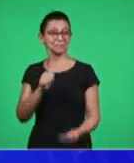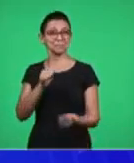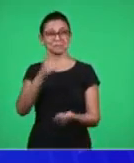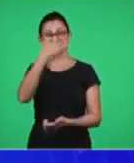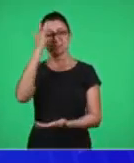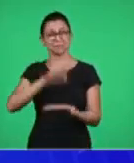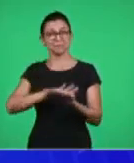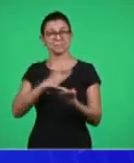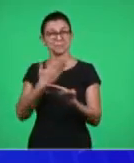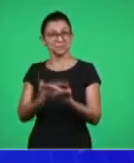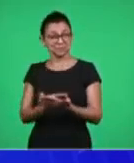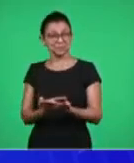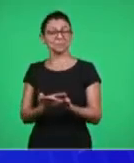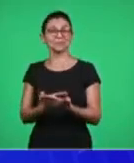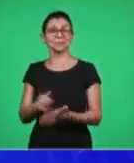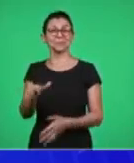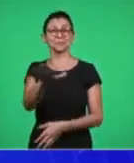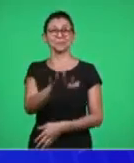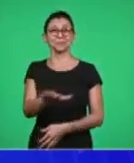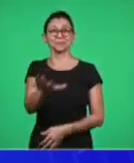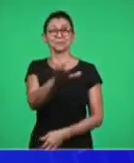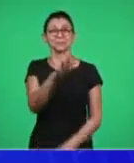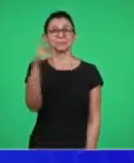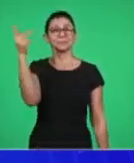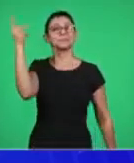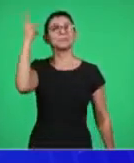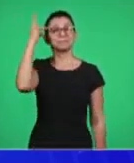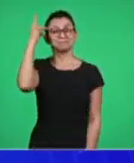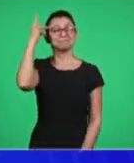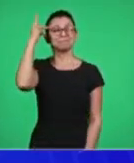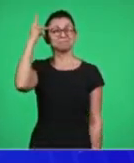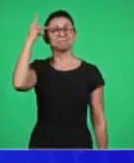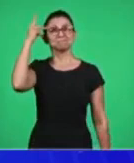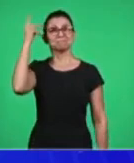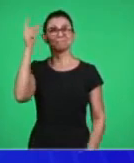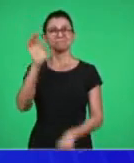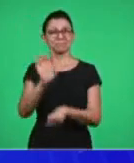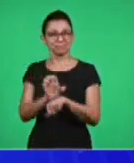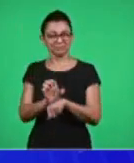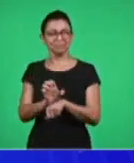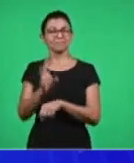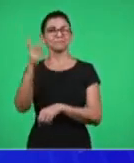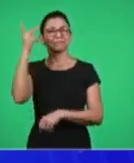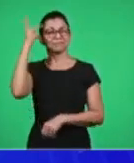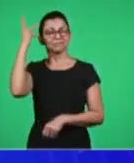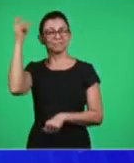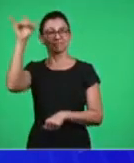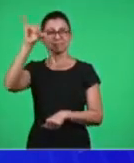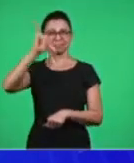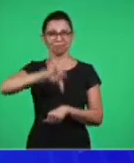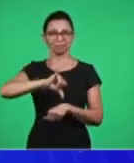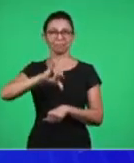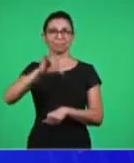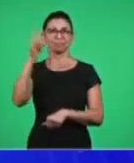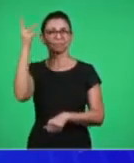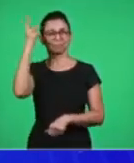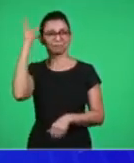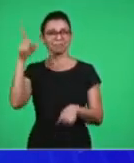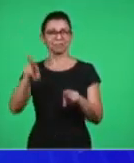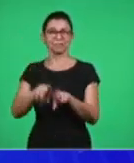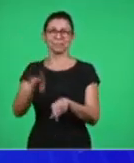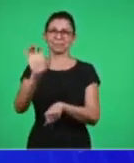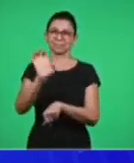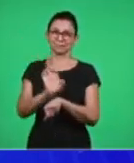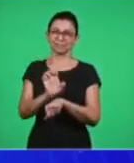a graduation of a class in São Paulo, in the capital, São Paulo, in the state of